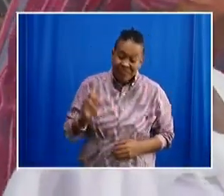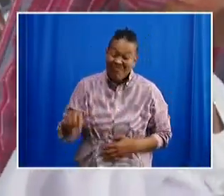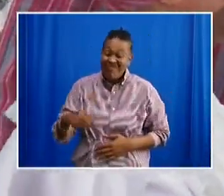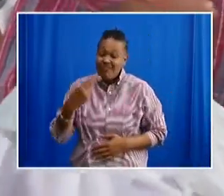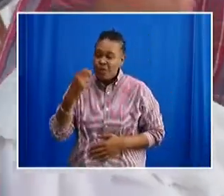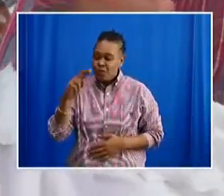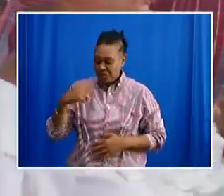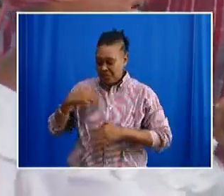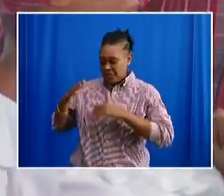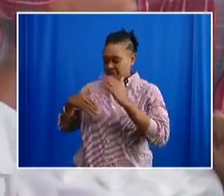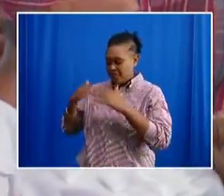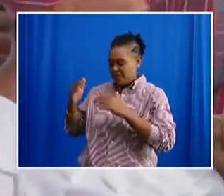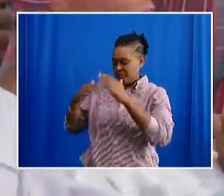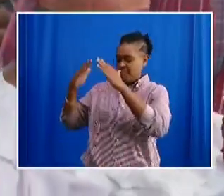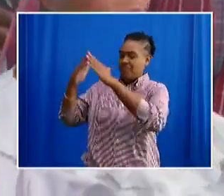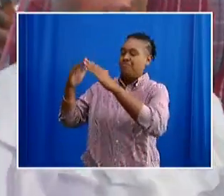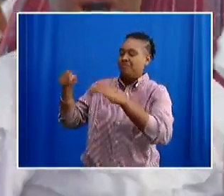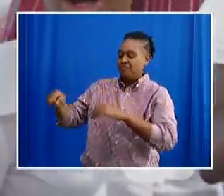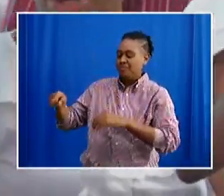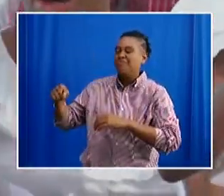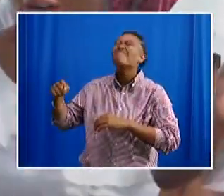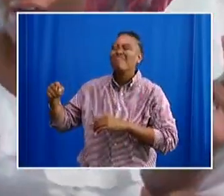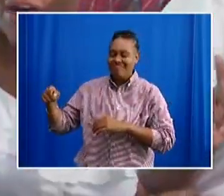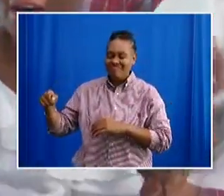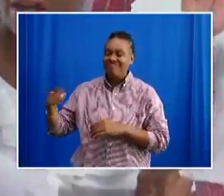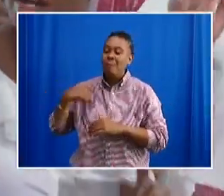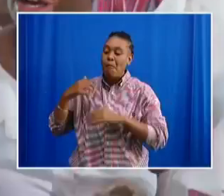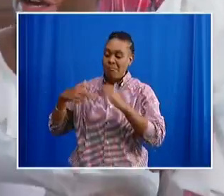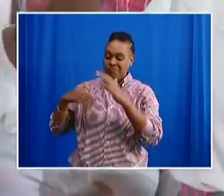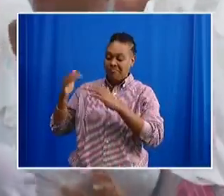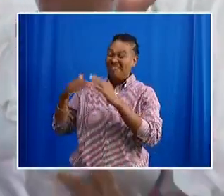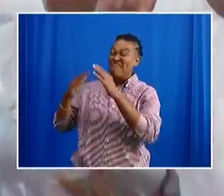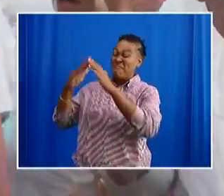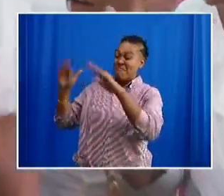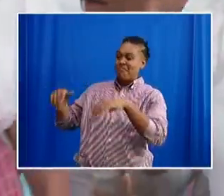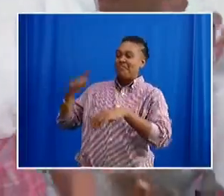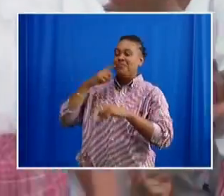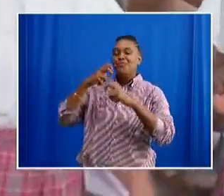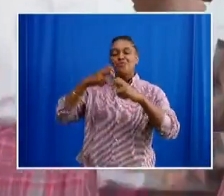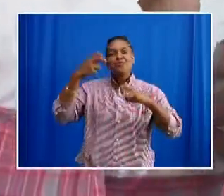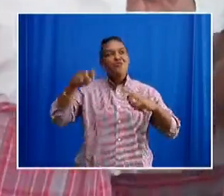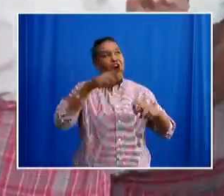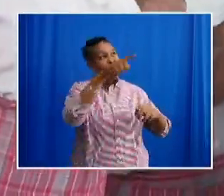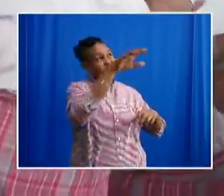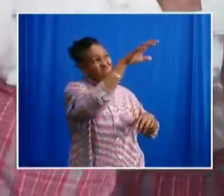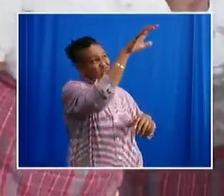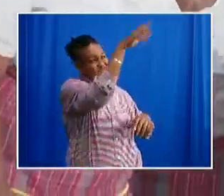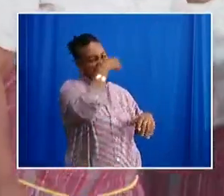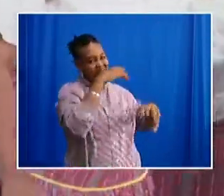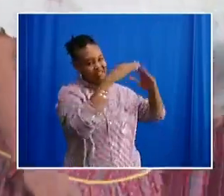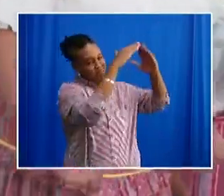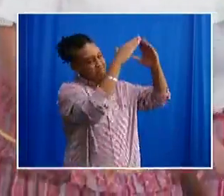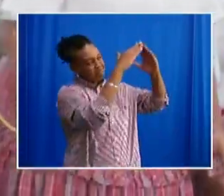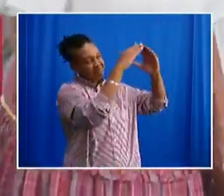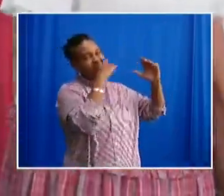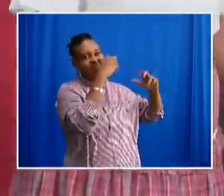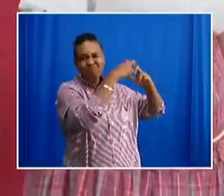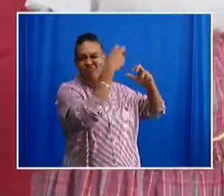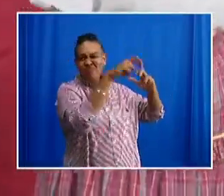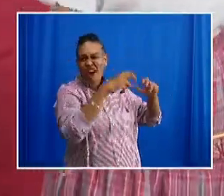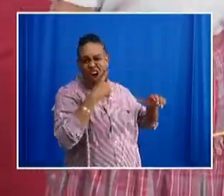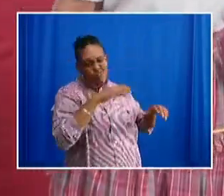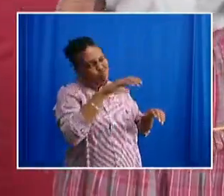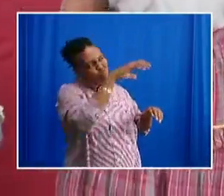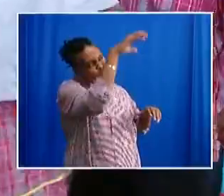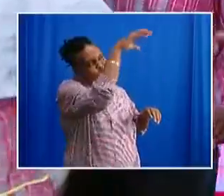Hosanna, me build me house, oh, me build it on the rocky ground, me build it on the